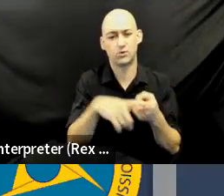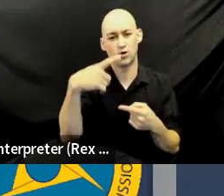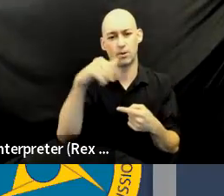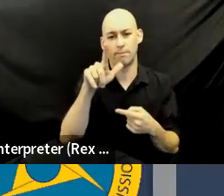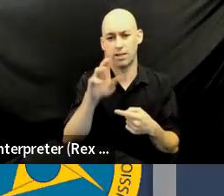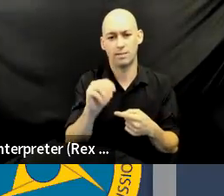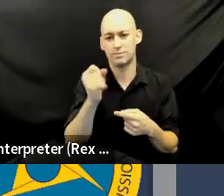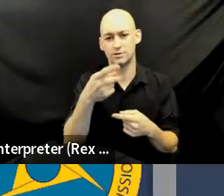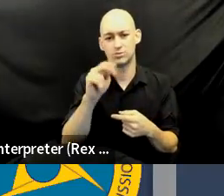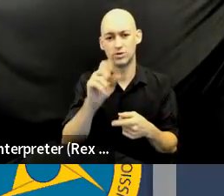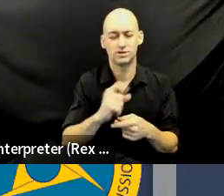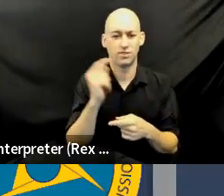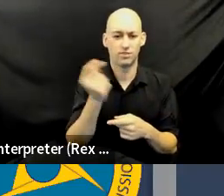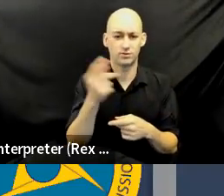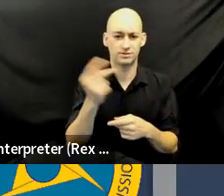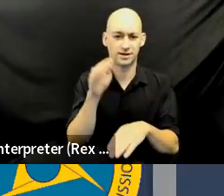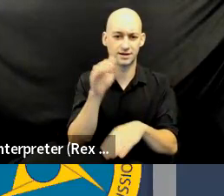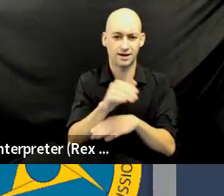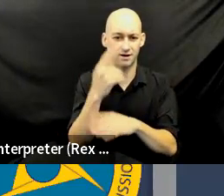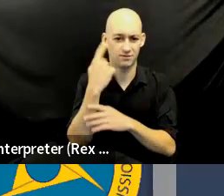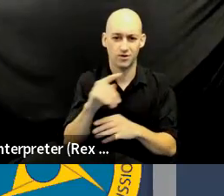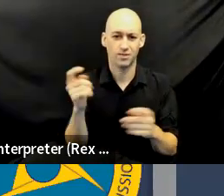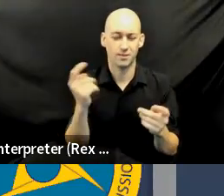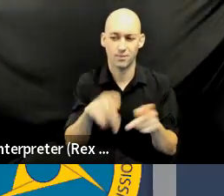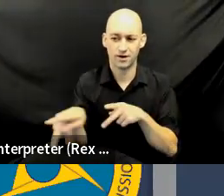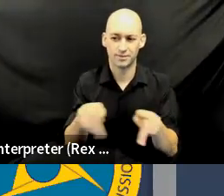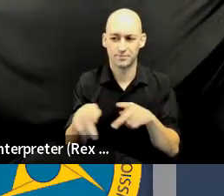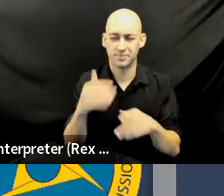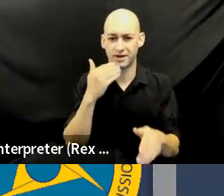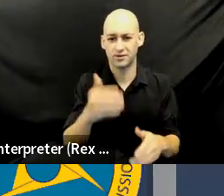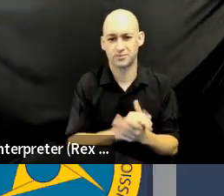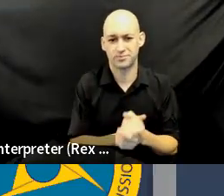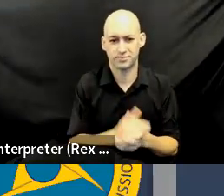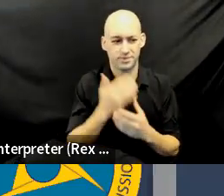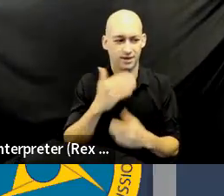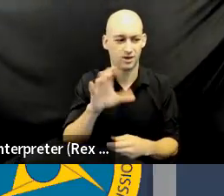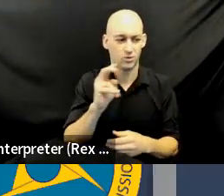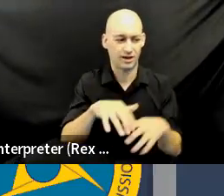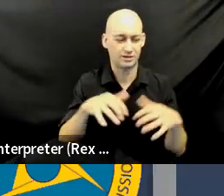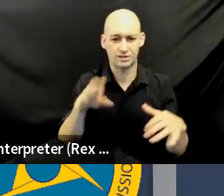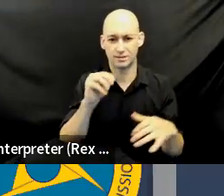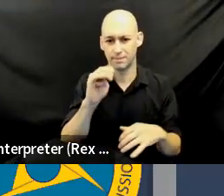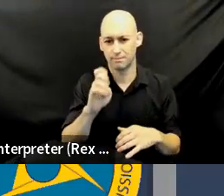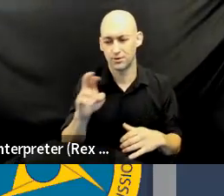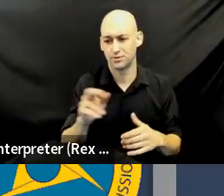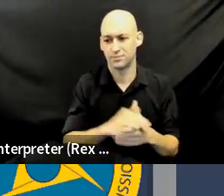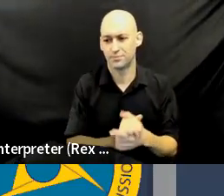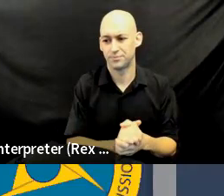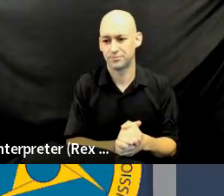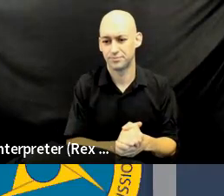on Thursday night for the party. Thank you. Thank you, Councilmember. Yes. Councilmember,